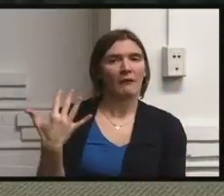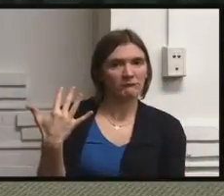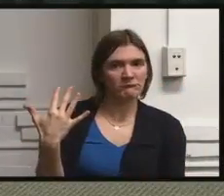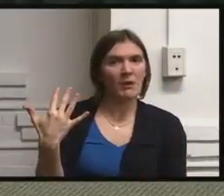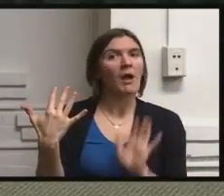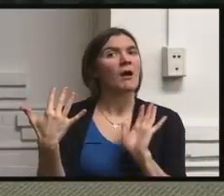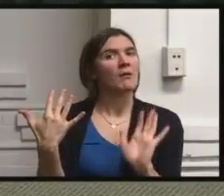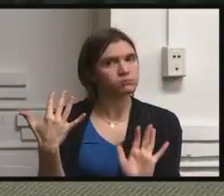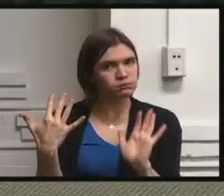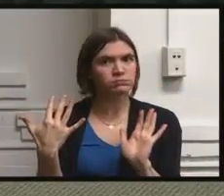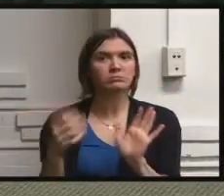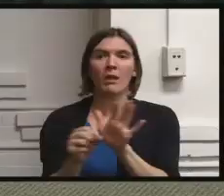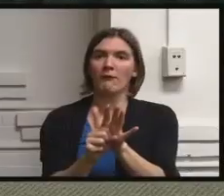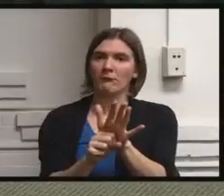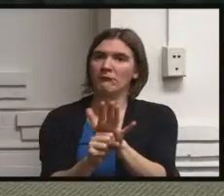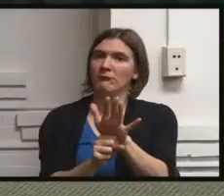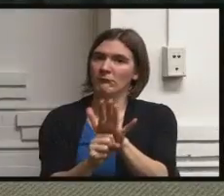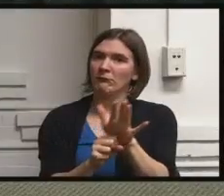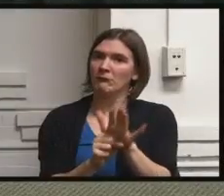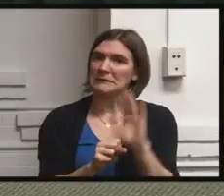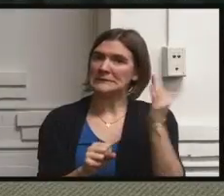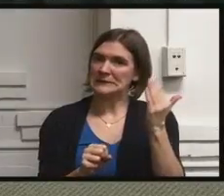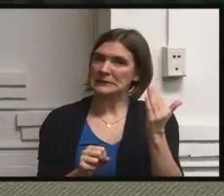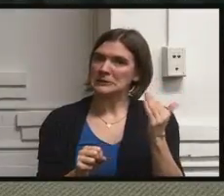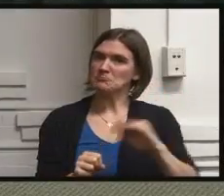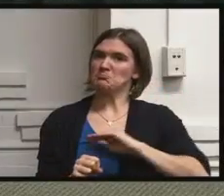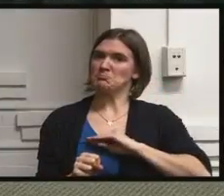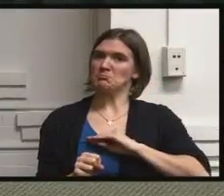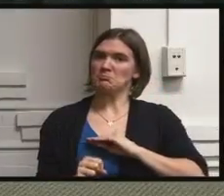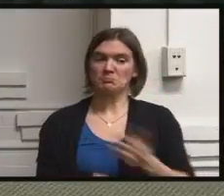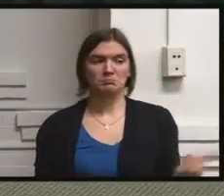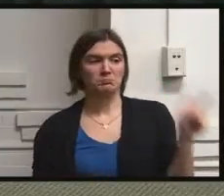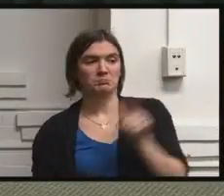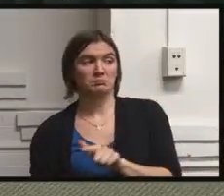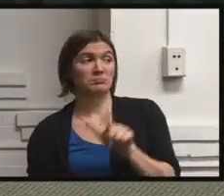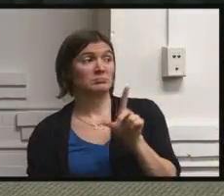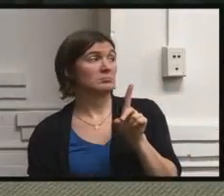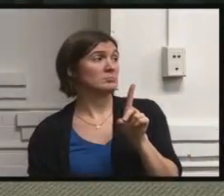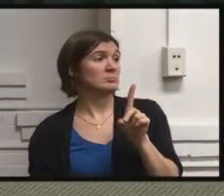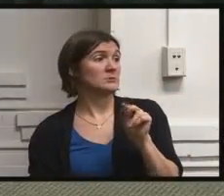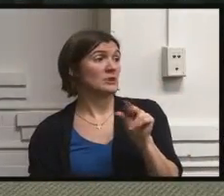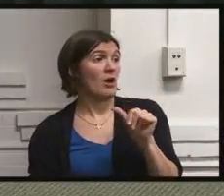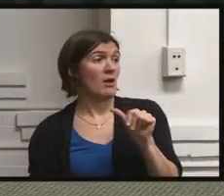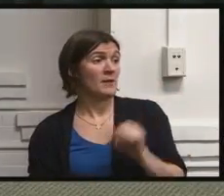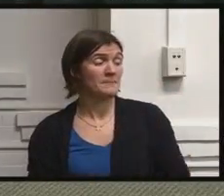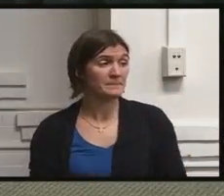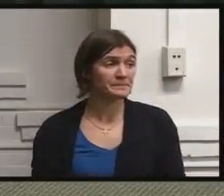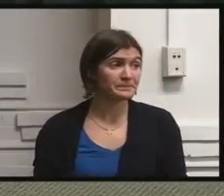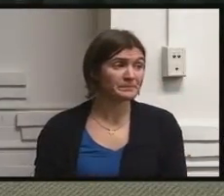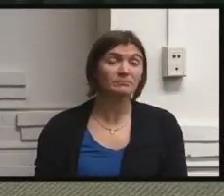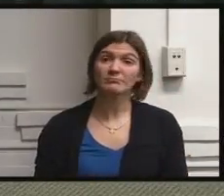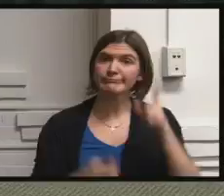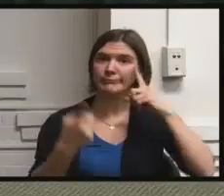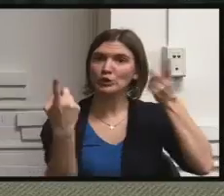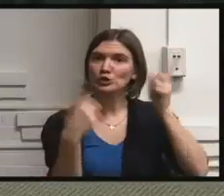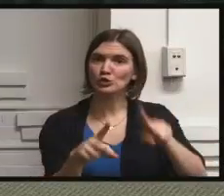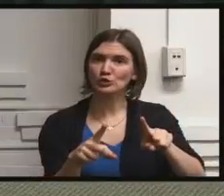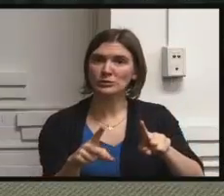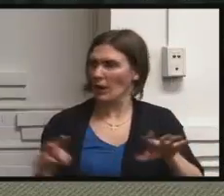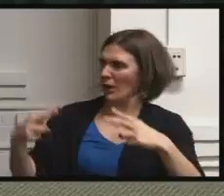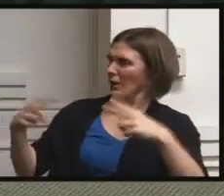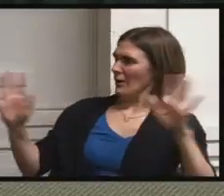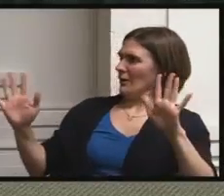it just seems like there's a good amount of options out there. Let's move along. Don? I agree, and I think...